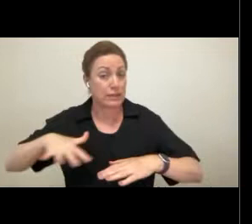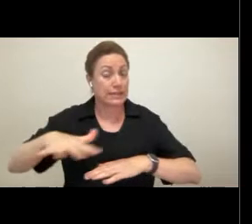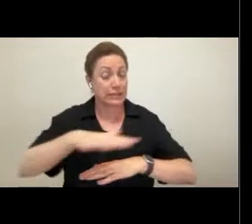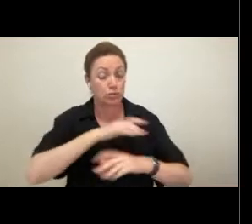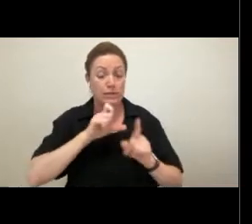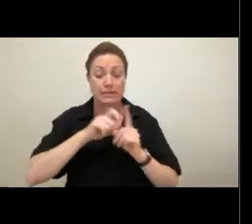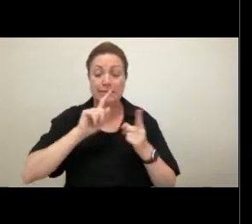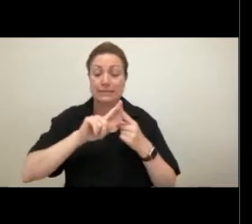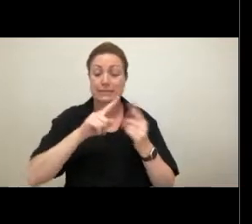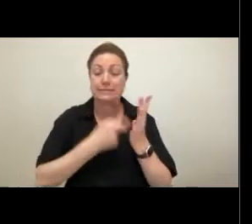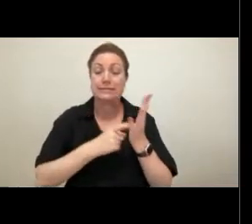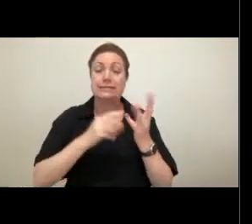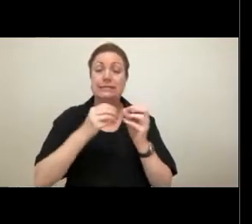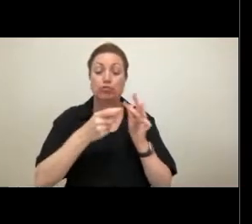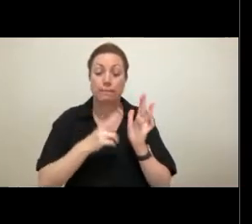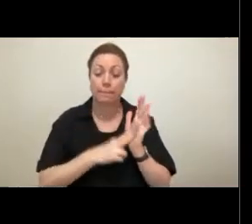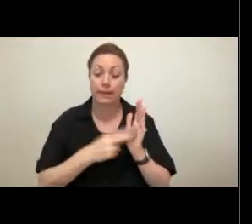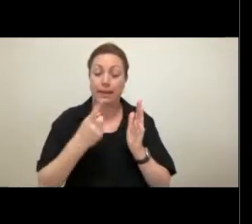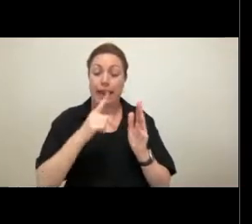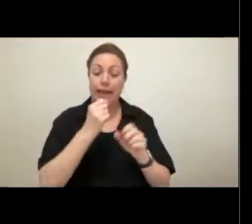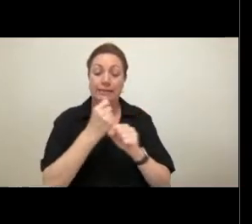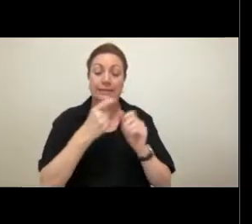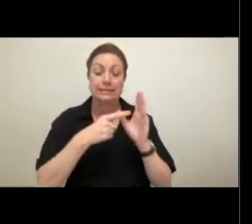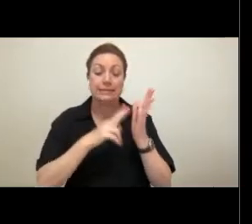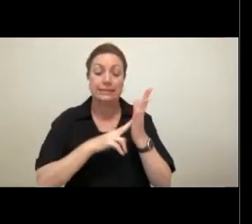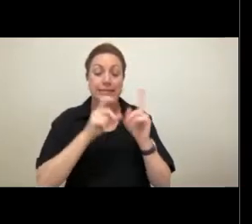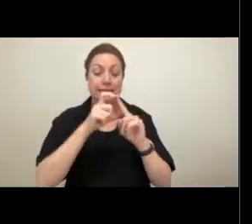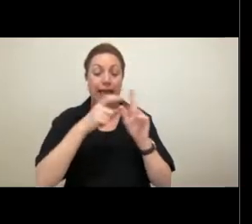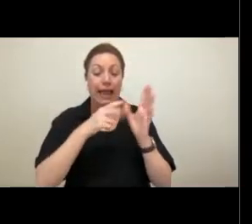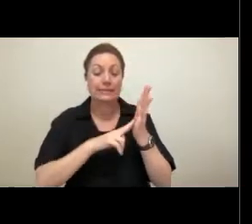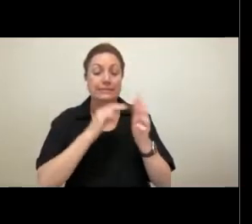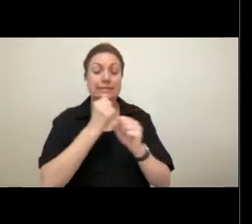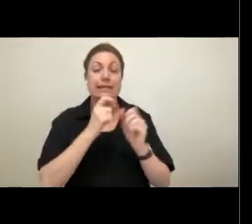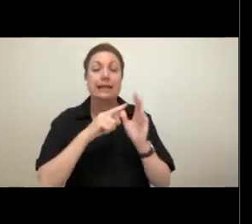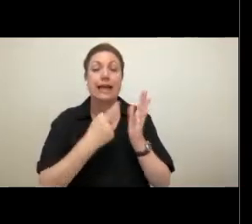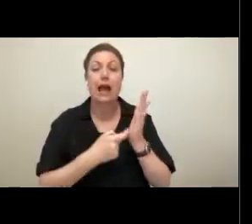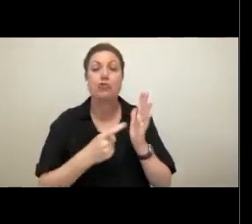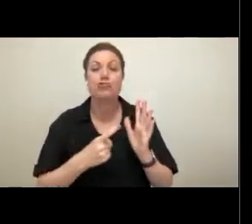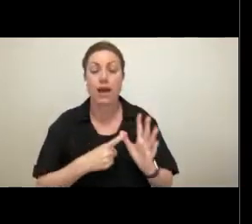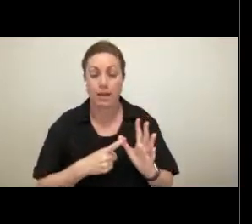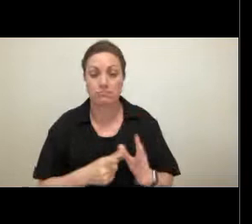230 languages other than English are spoken in Western